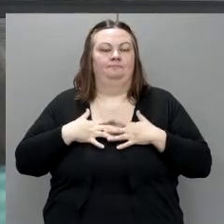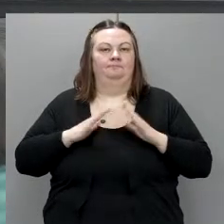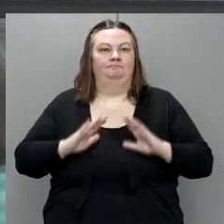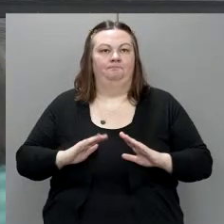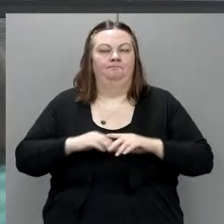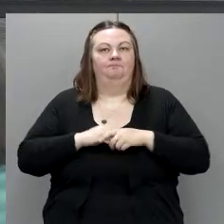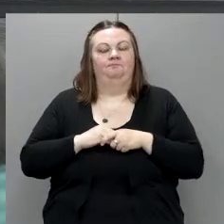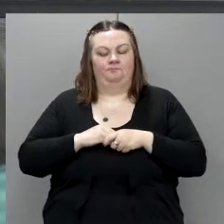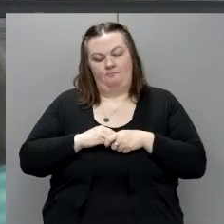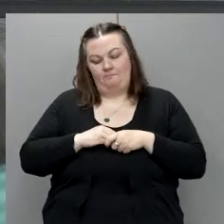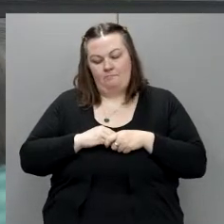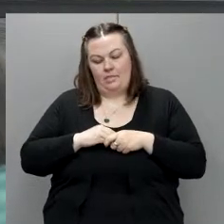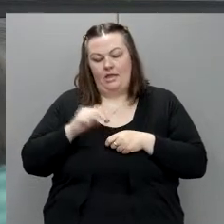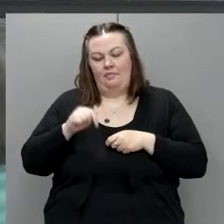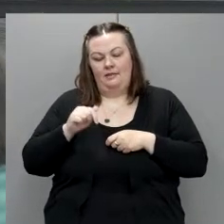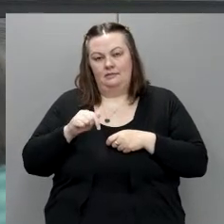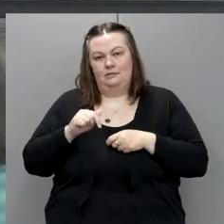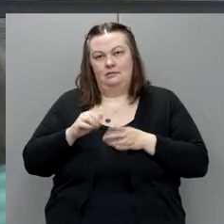this is just,